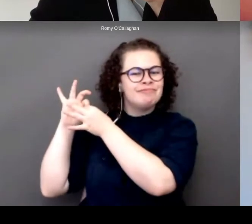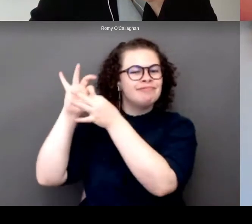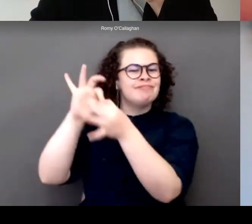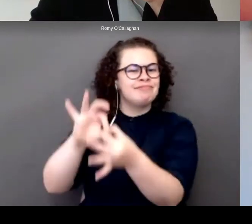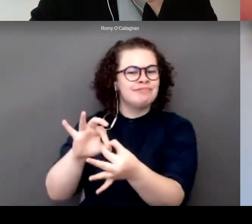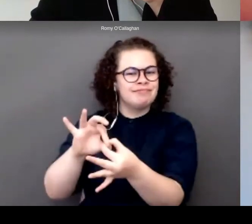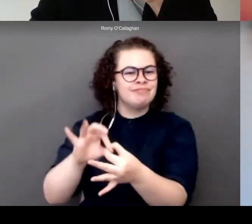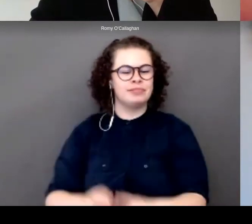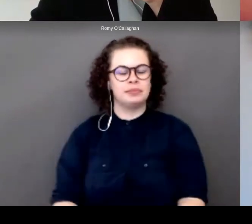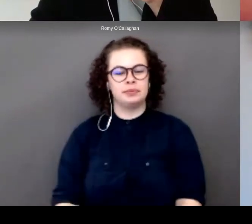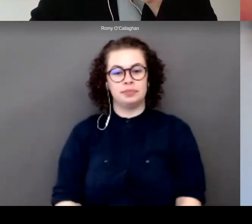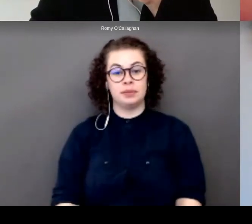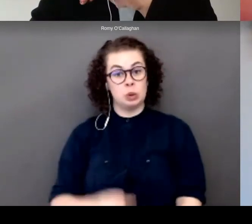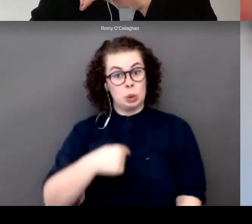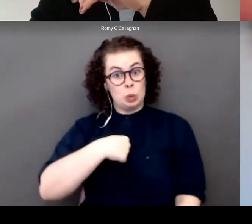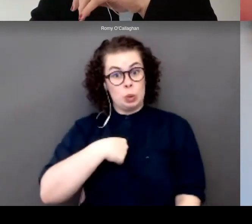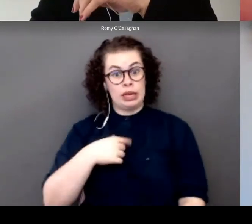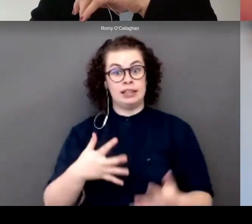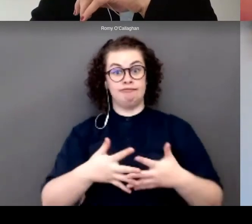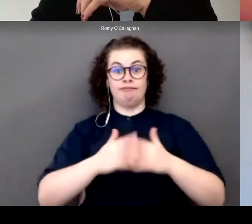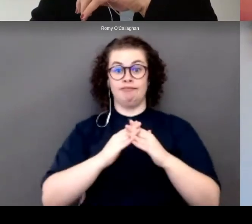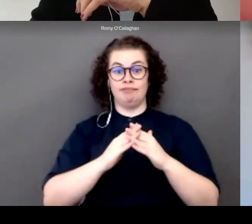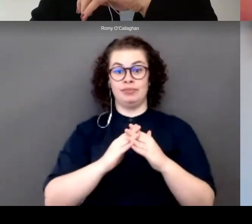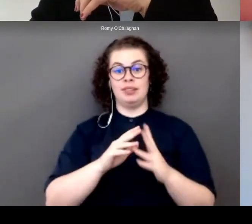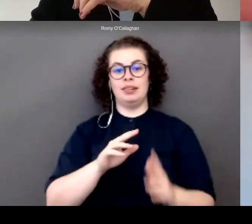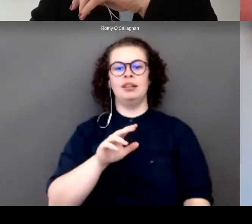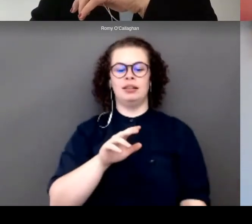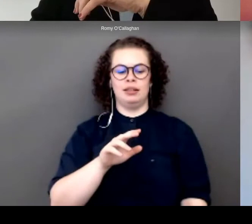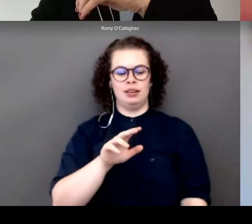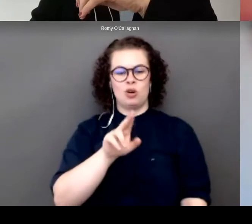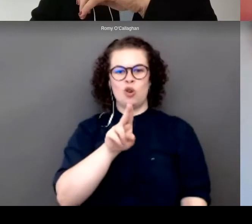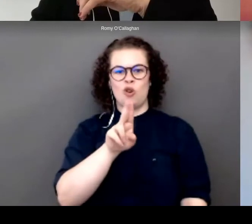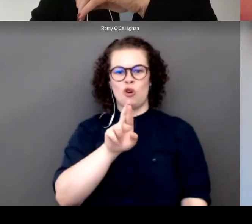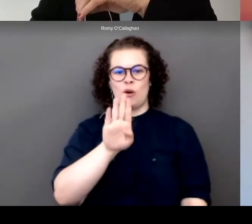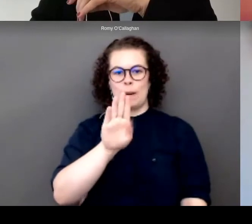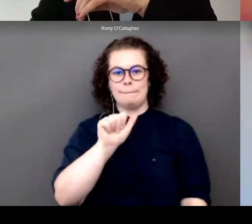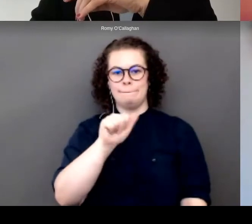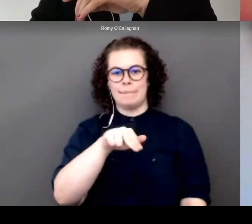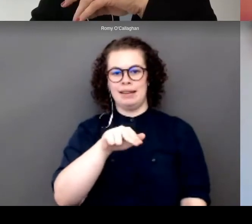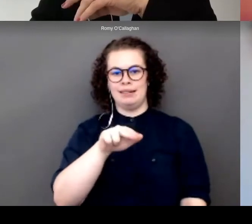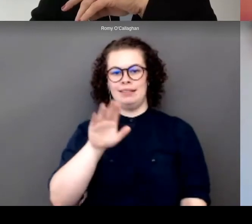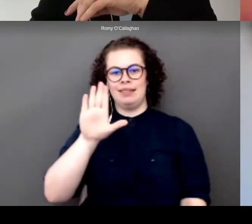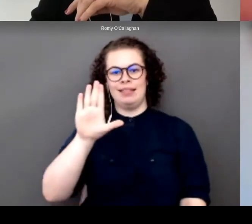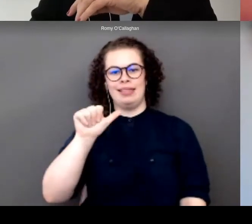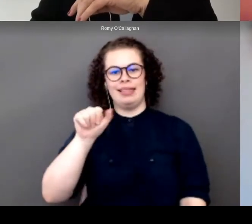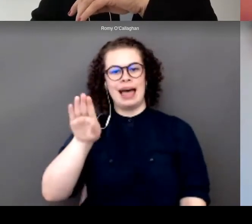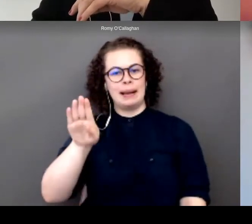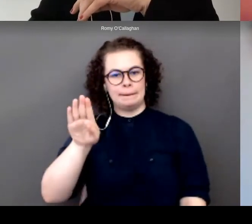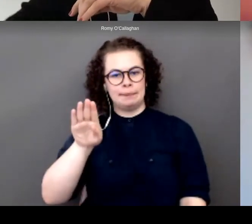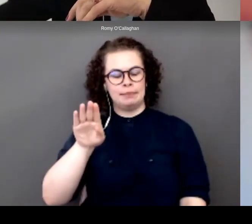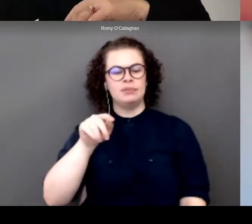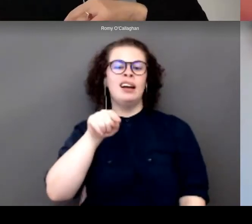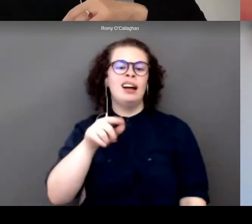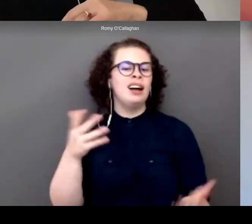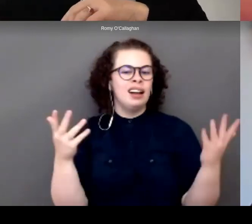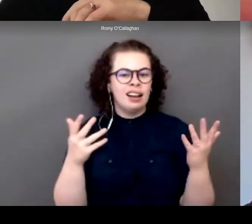our urban lab became one of the places where the local stakeholders could address a question,